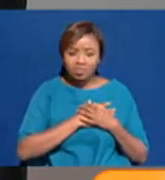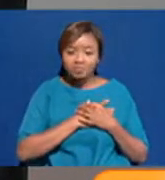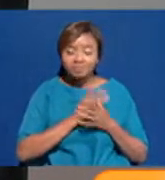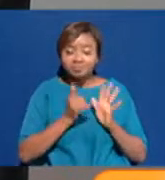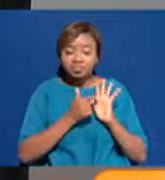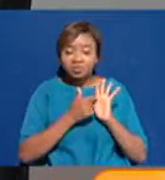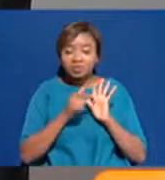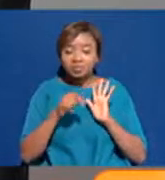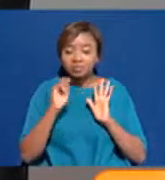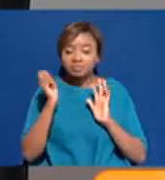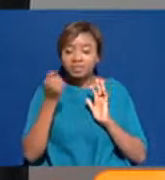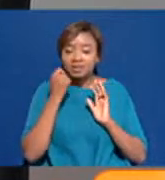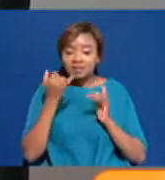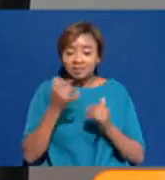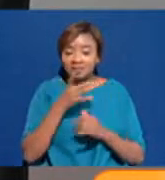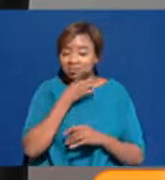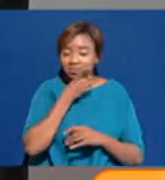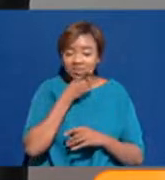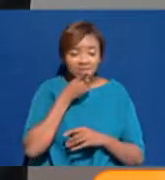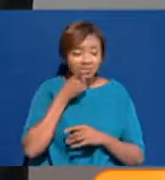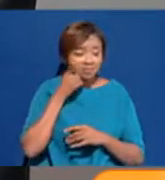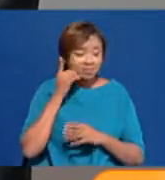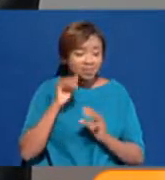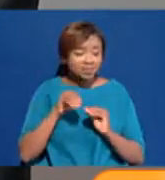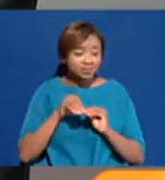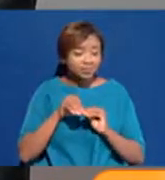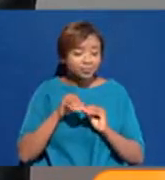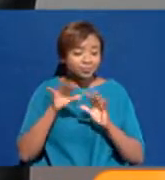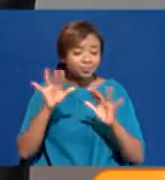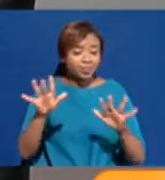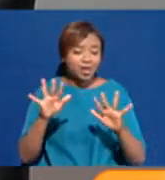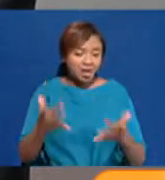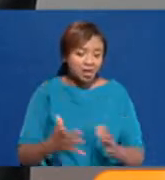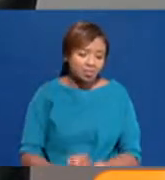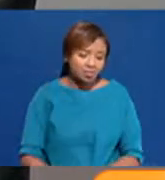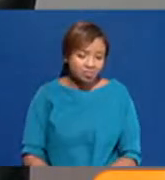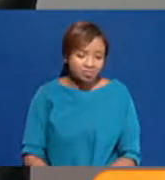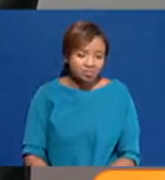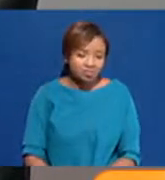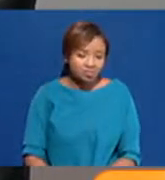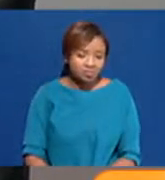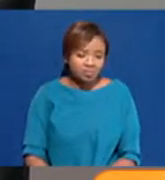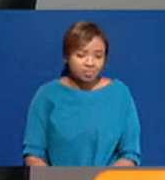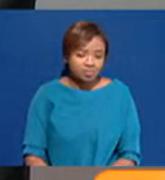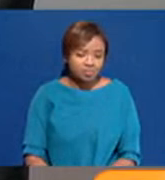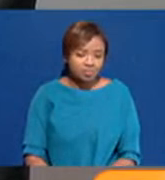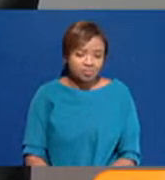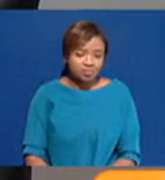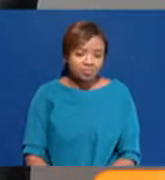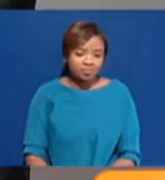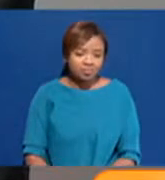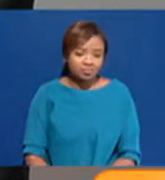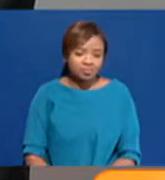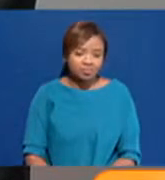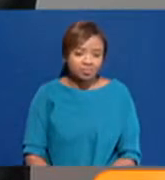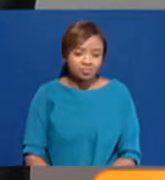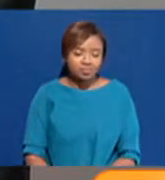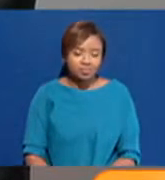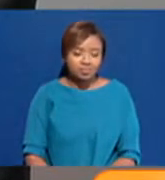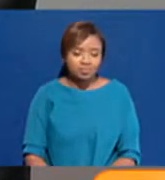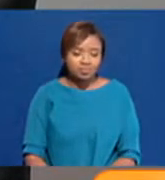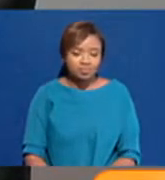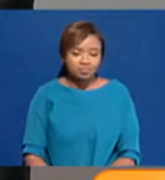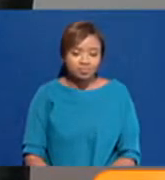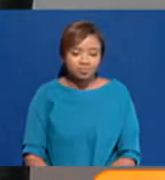surprisingly, even in today's newscast, you spoke about the famine that has hit Isiolo and